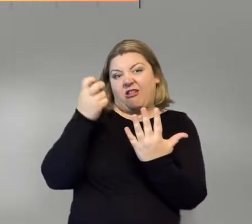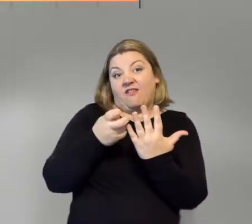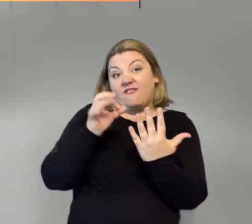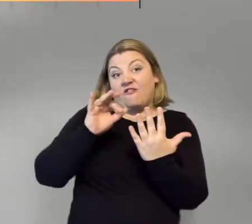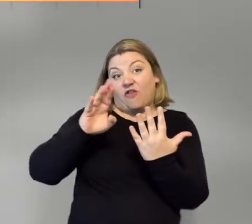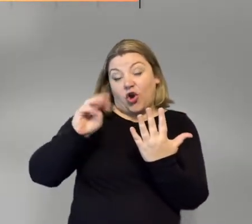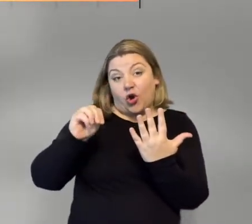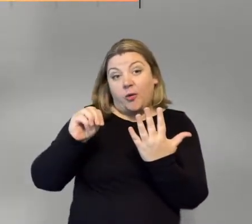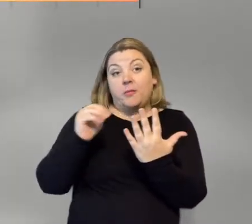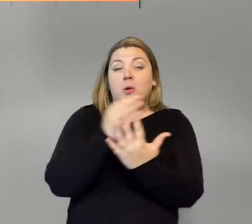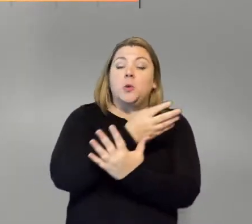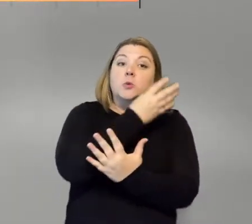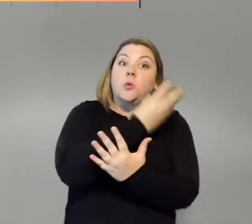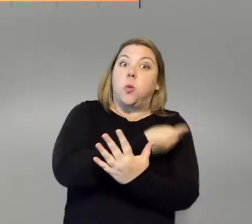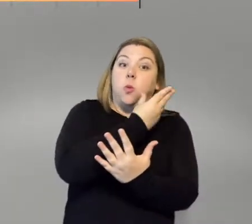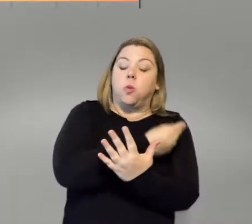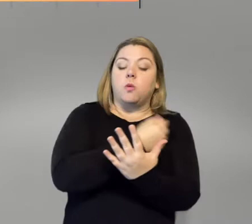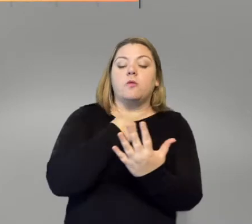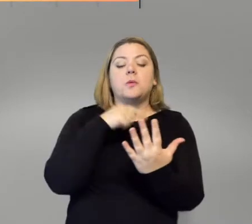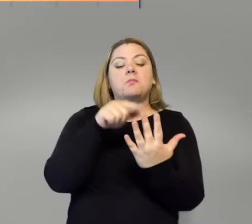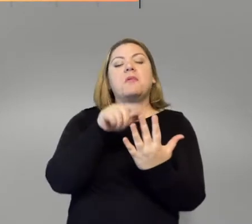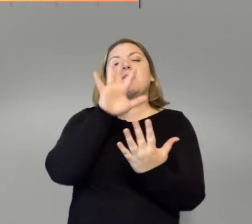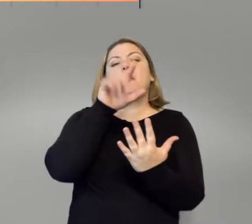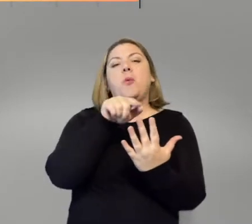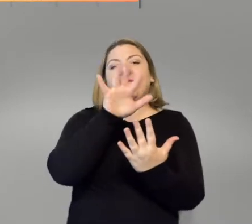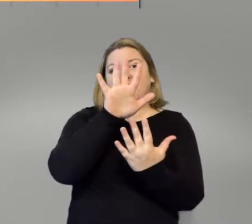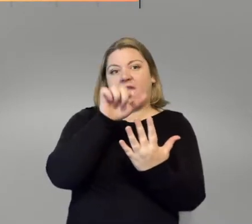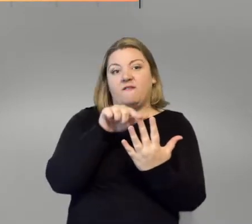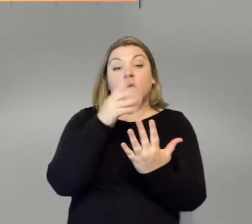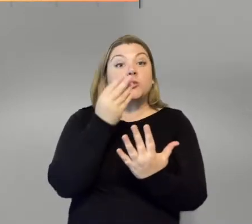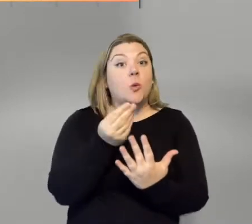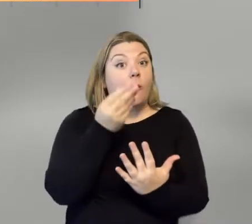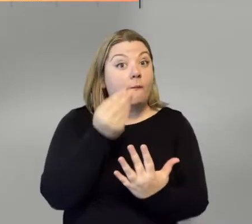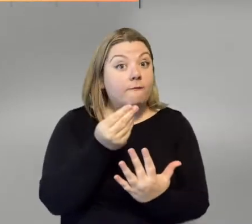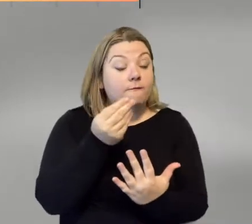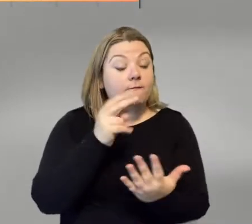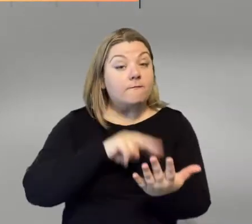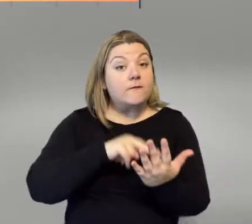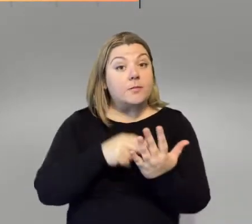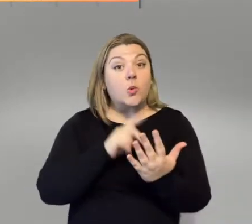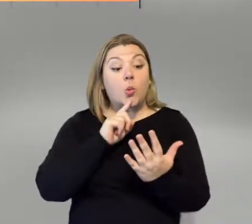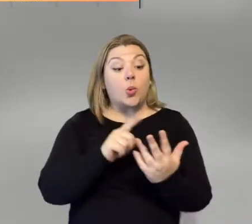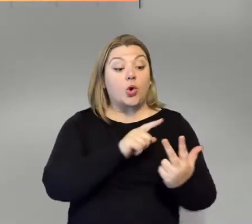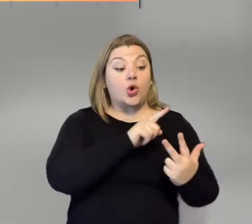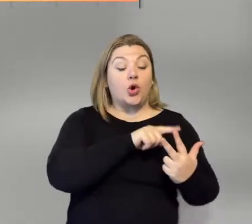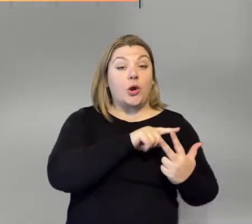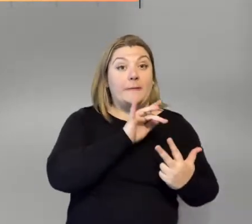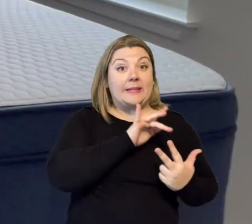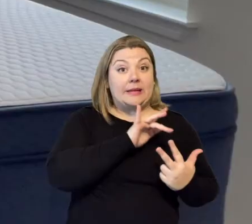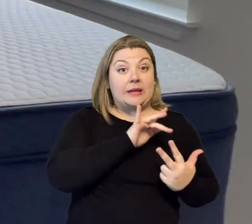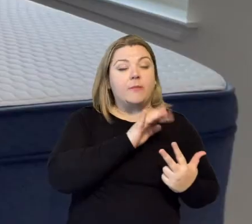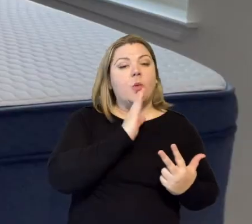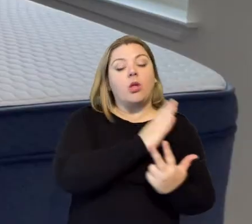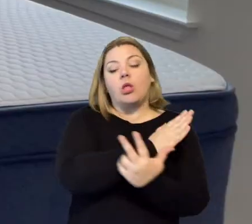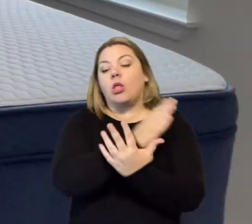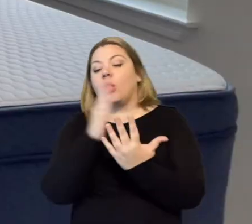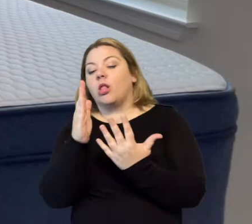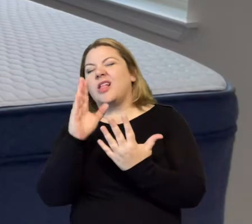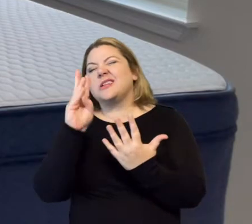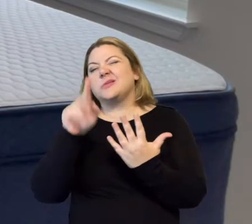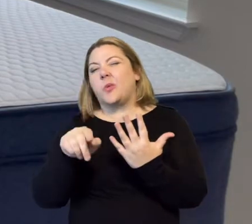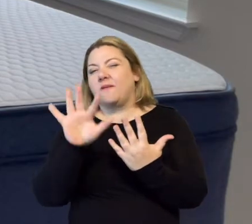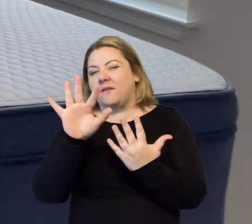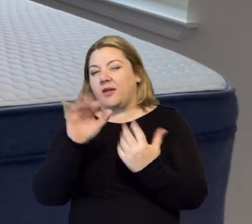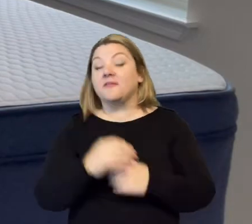from 1 to 10, 10 being the firmest. So their medium will likely be around a 6.5. And as far as like